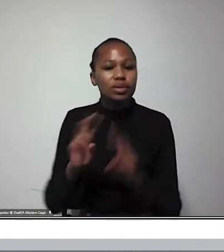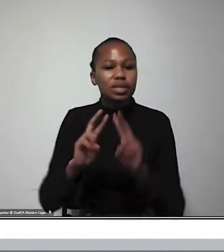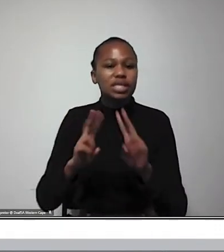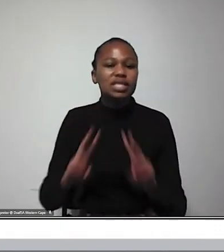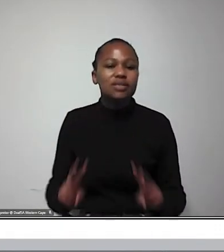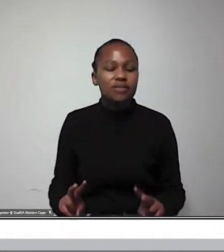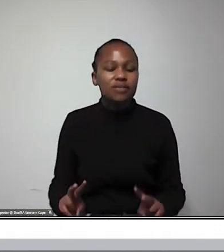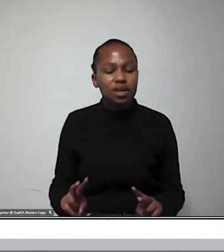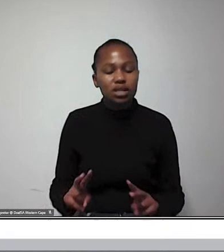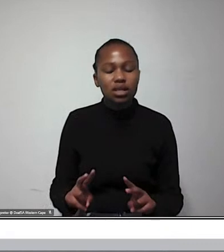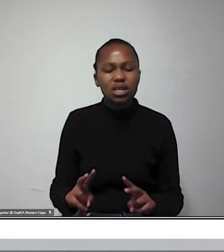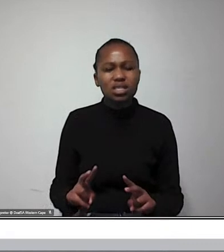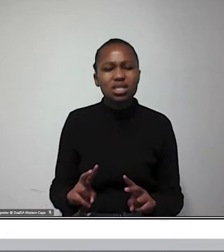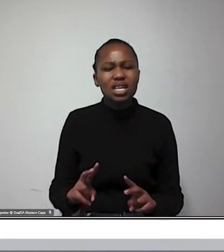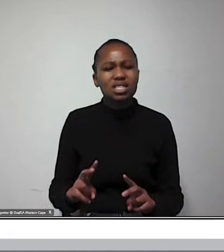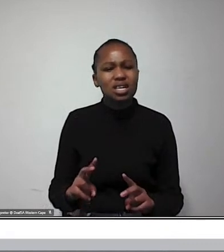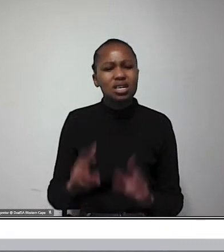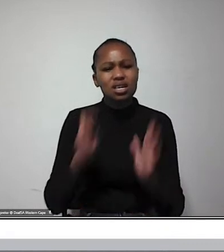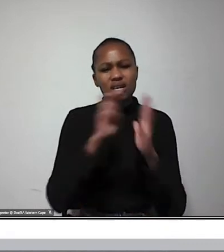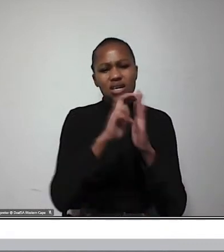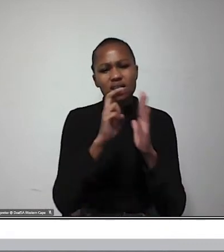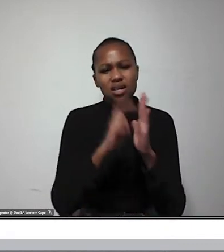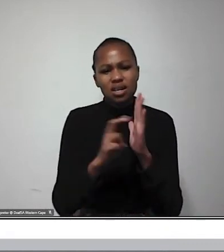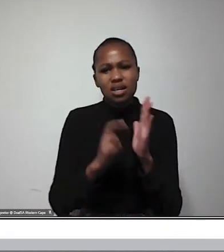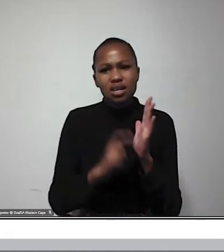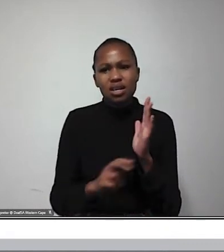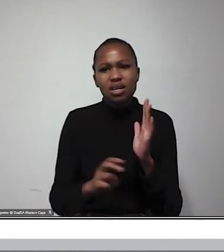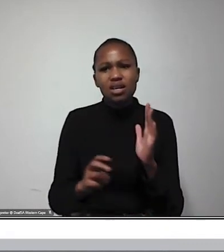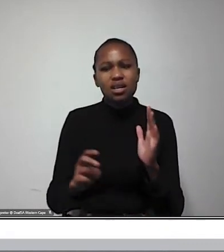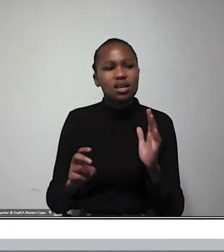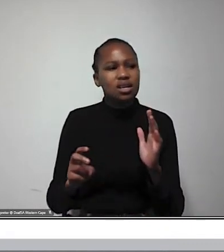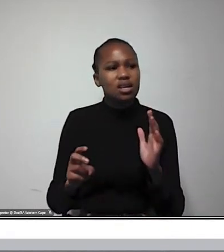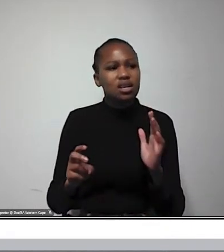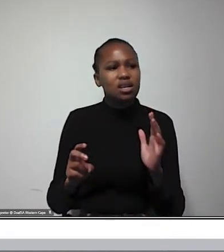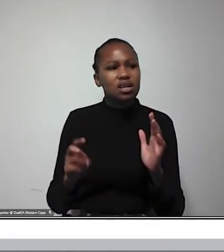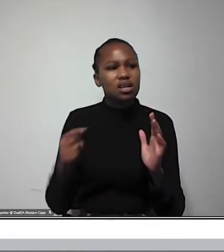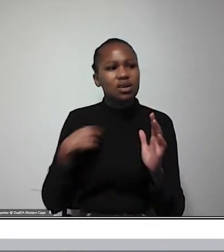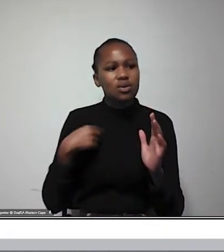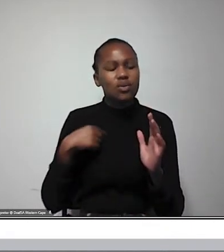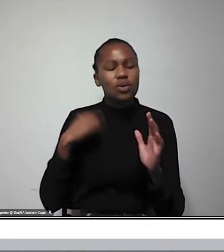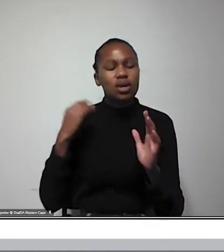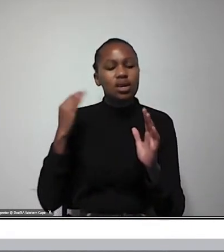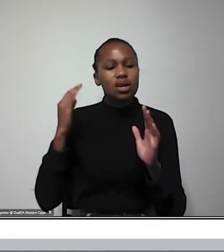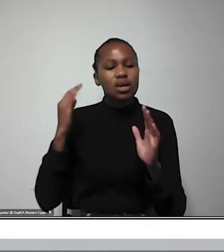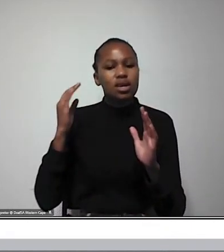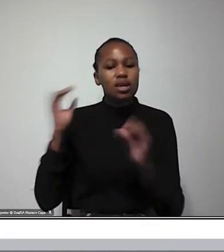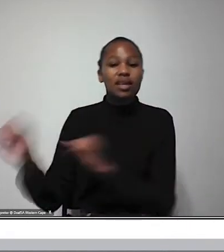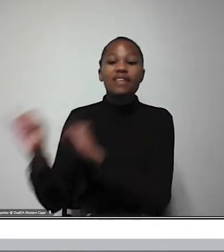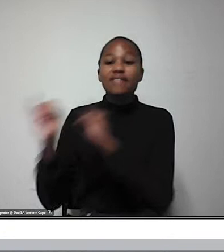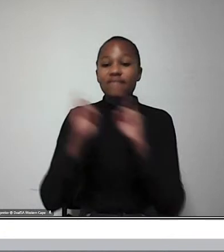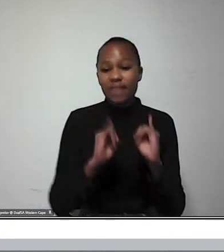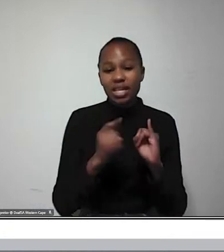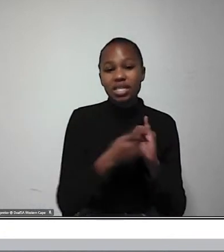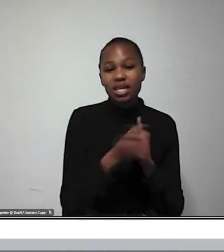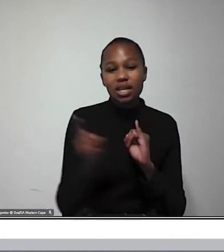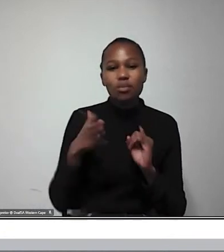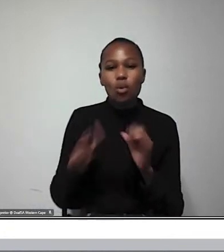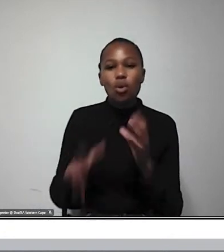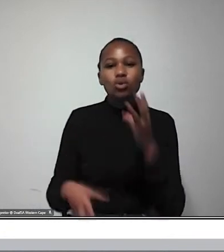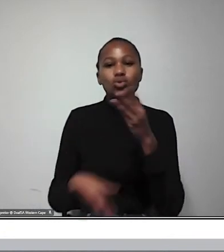legislature, a different level of government. So I definitely support re-inviting them. And I would just like to add to